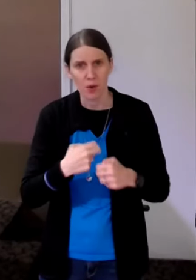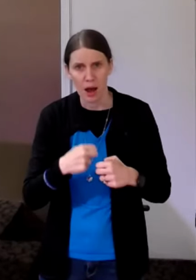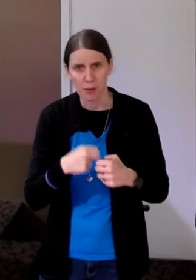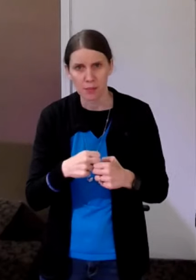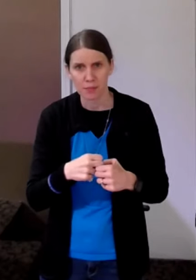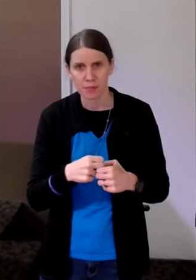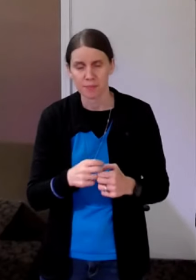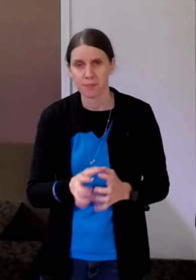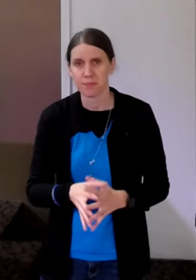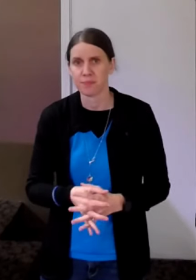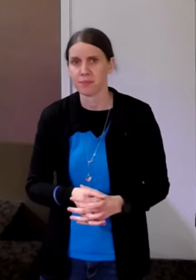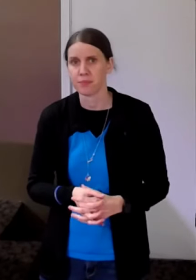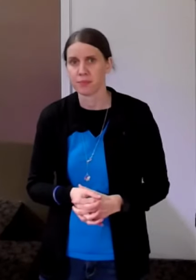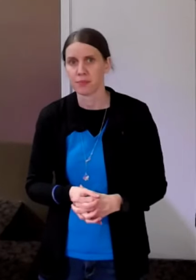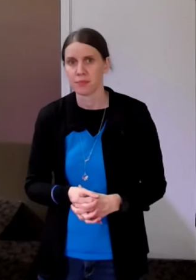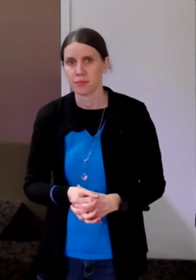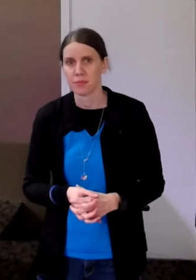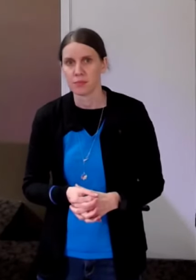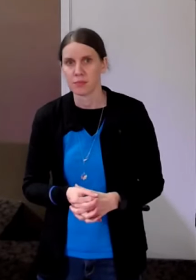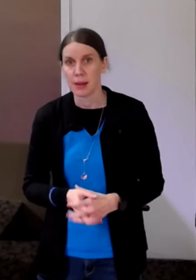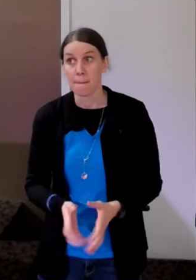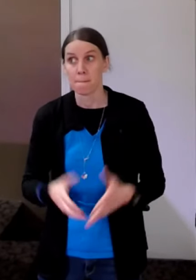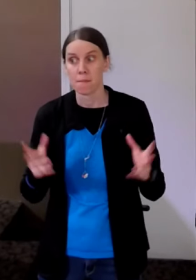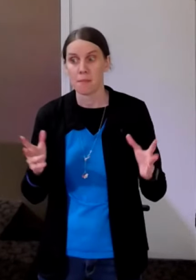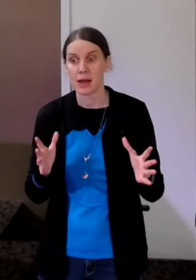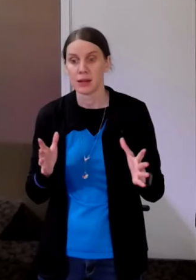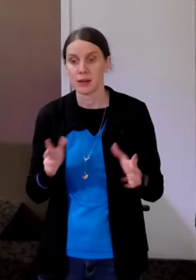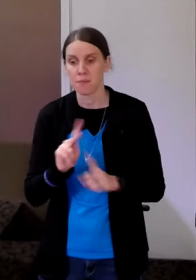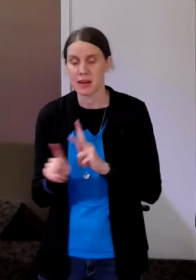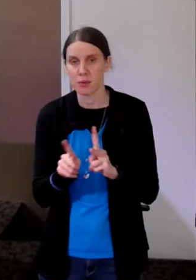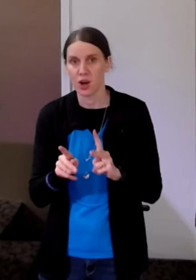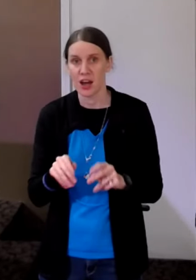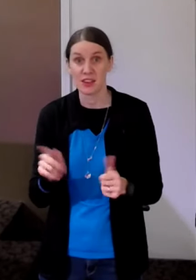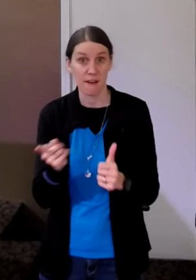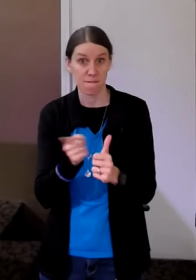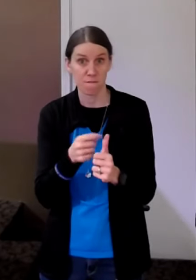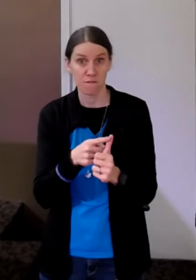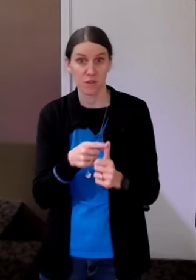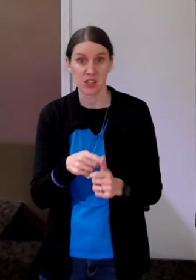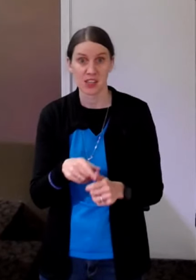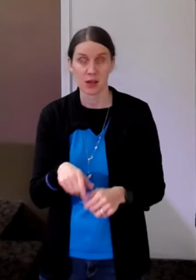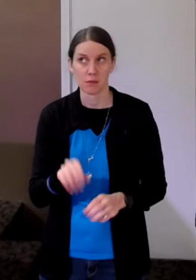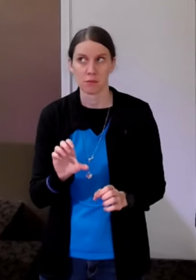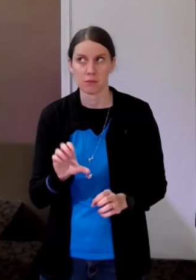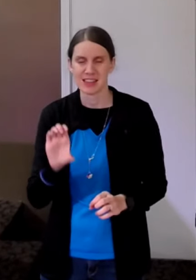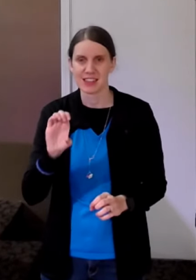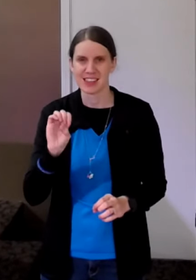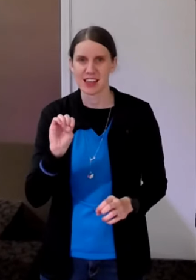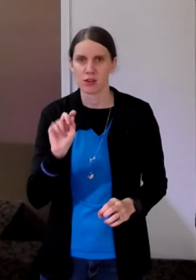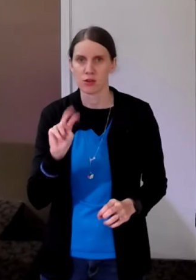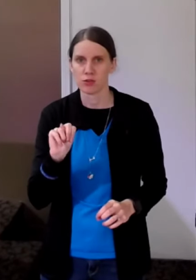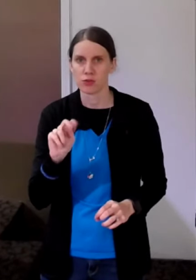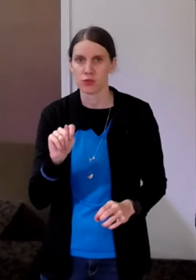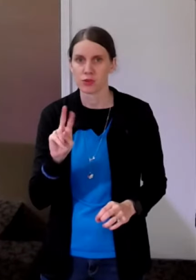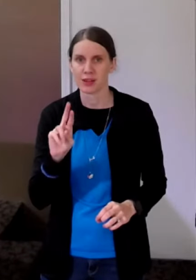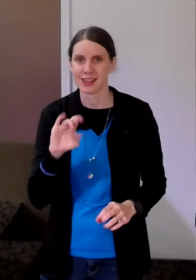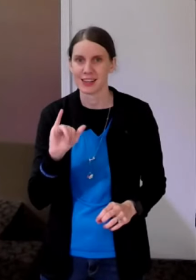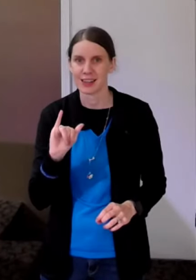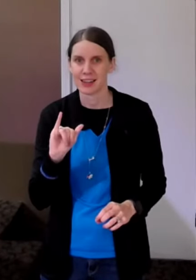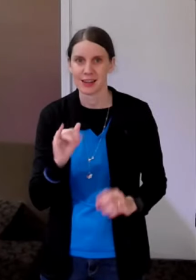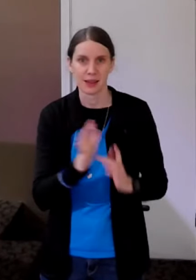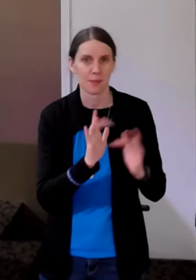answers are. You know, many people, the first century believers, believed that it was those horrible, awful, wicked Romans that